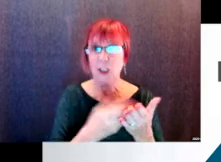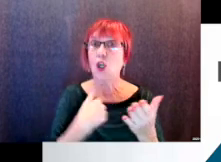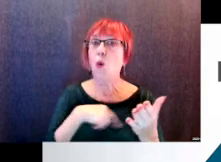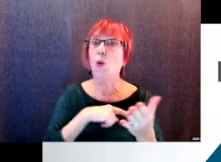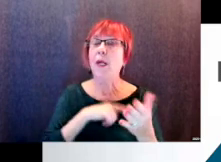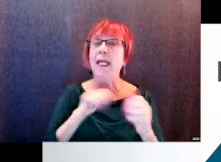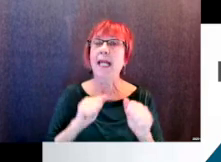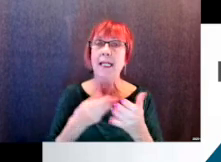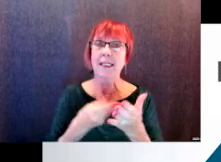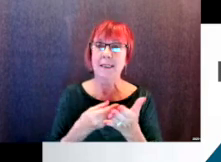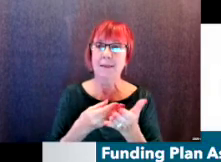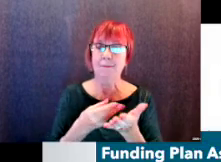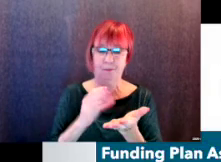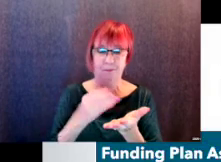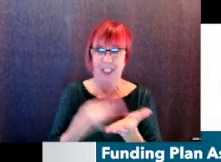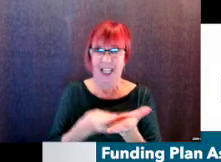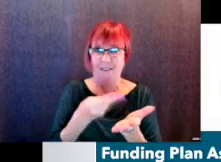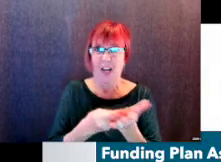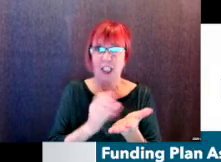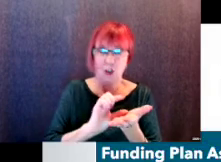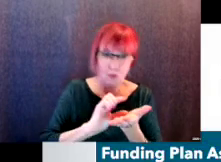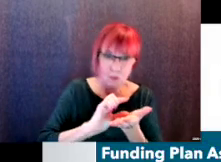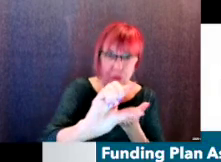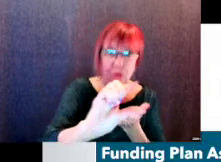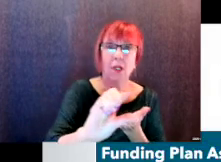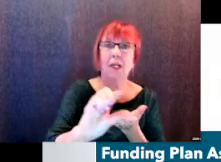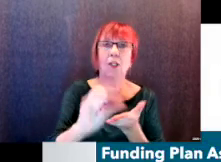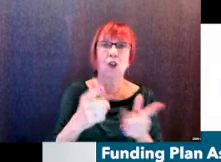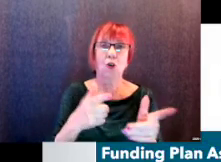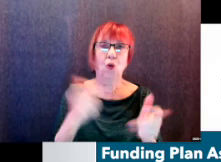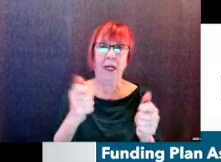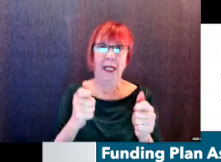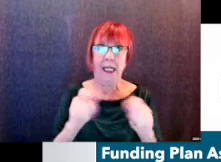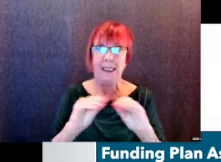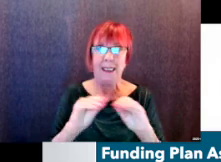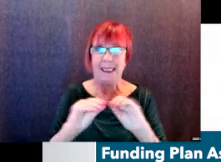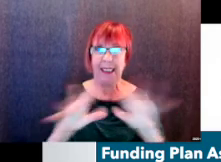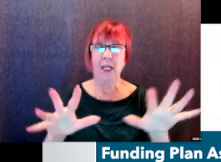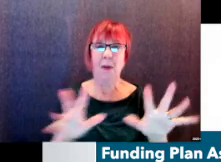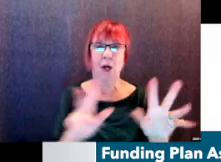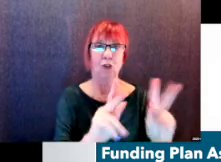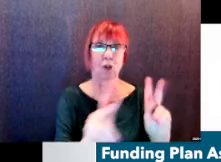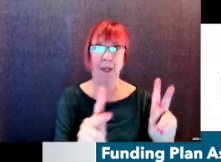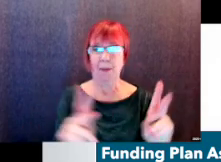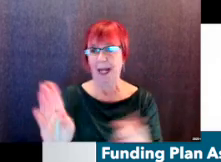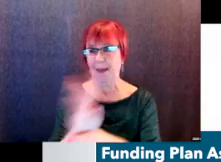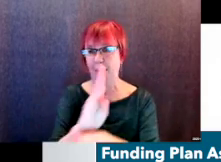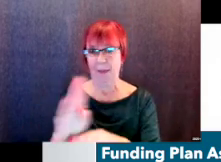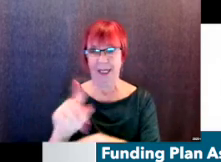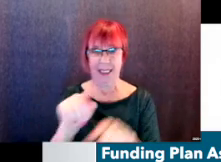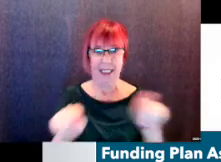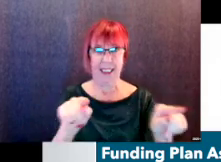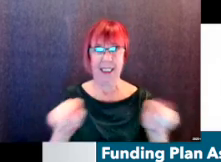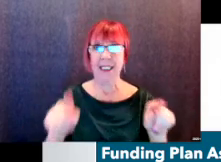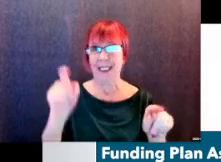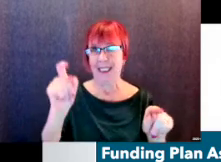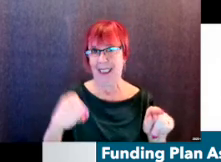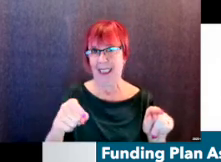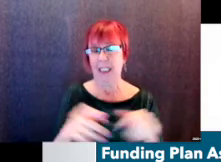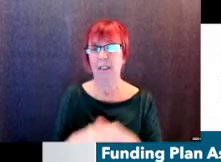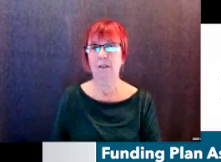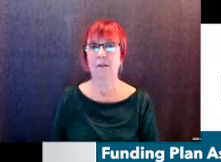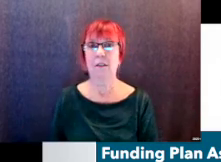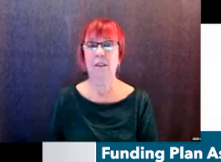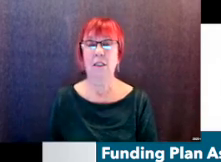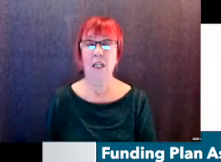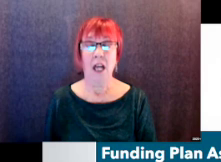fiscal year. Next slide. This slide provides more detail about some of